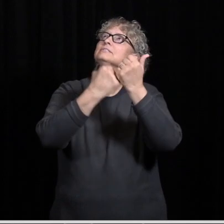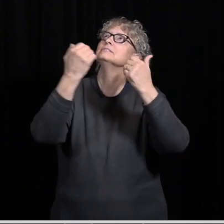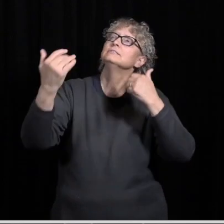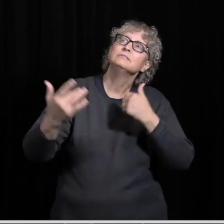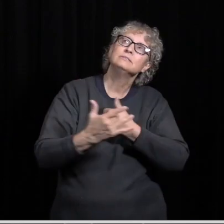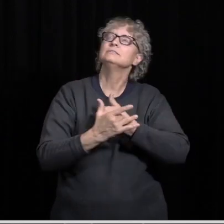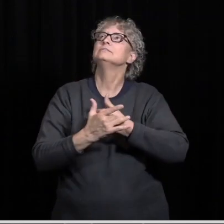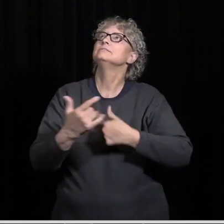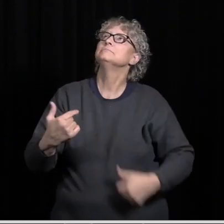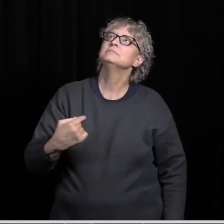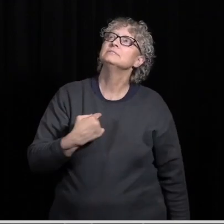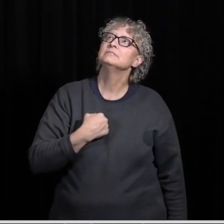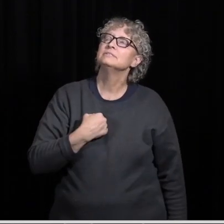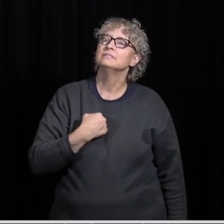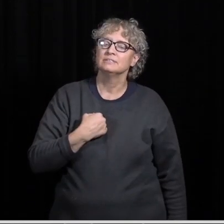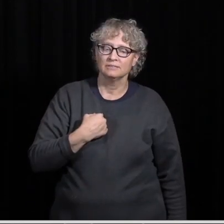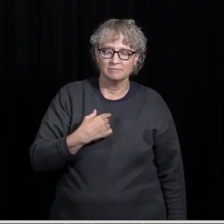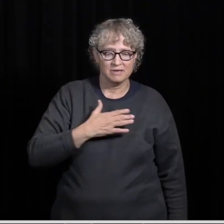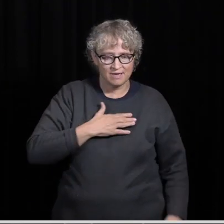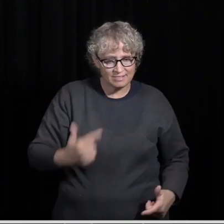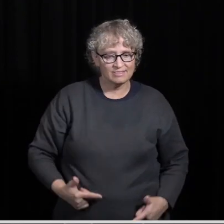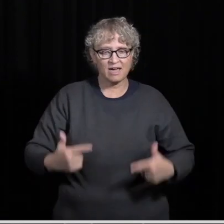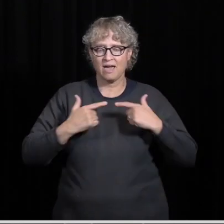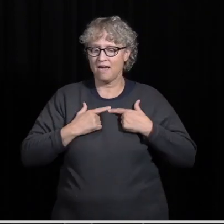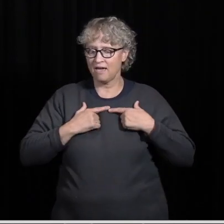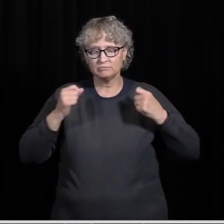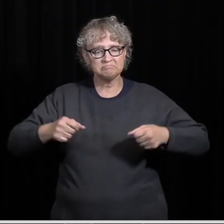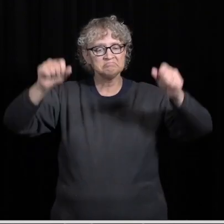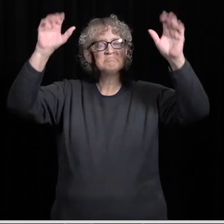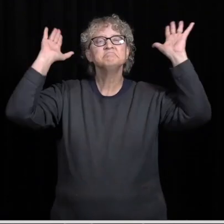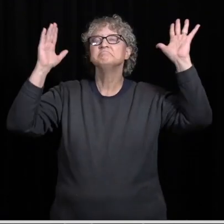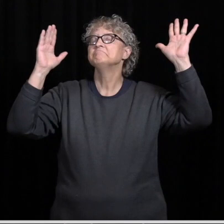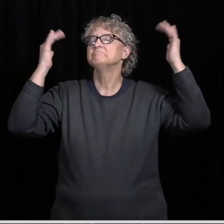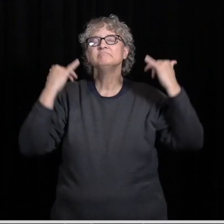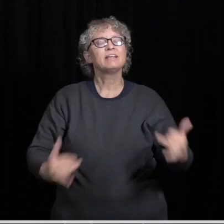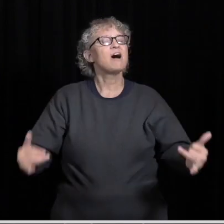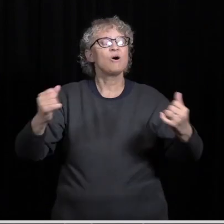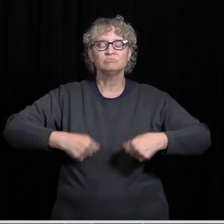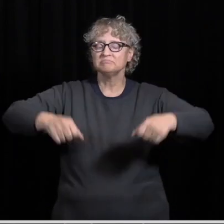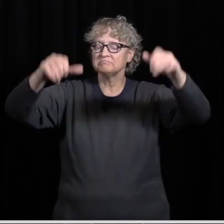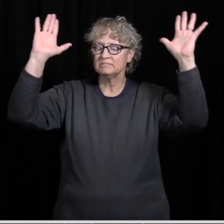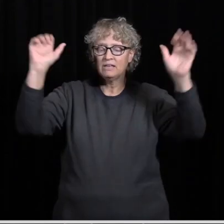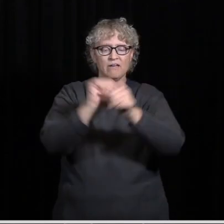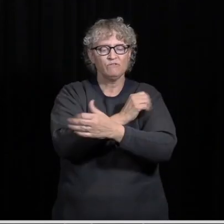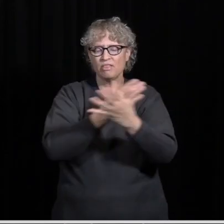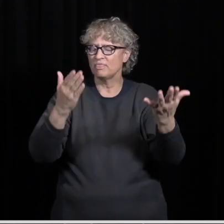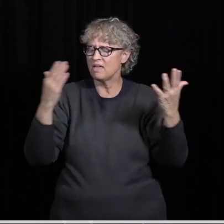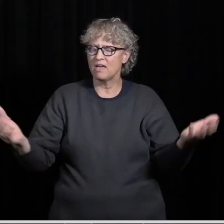running after me. With my life laid down and surrender now, I give